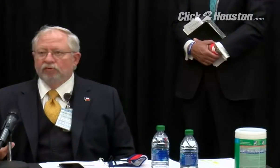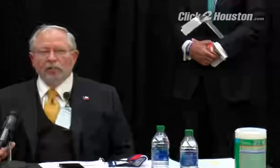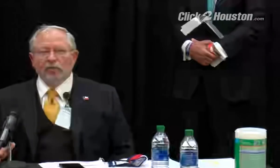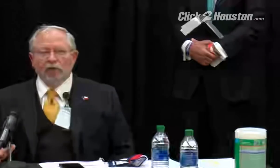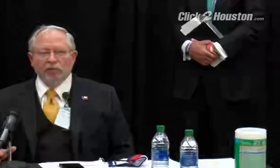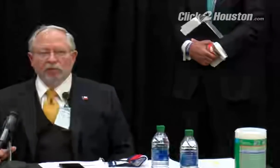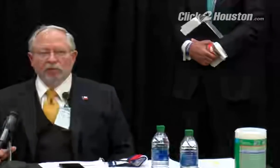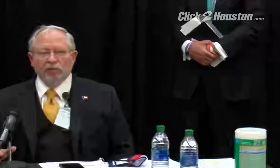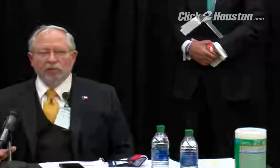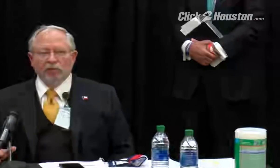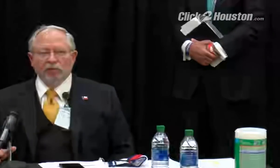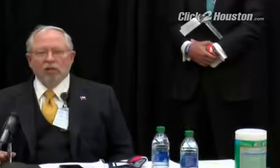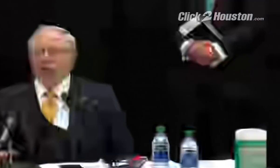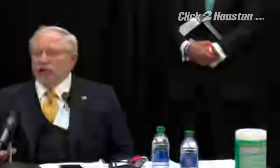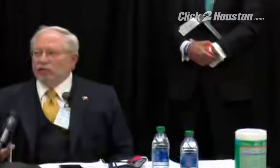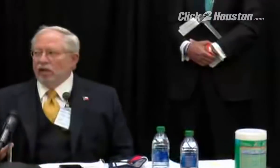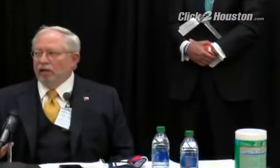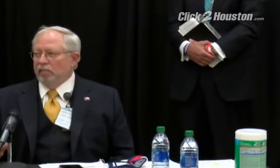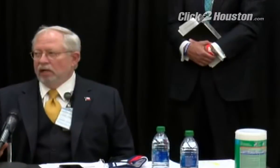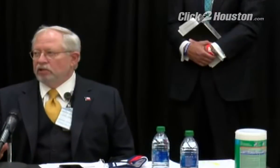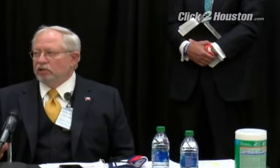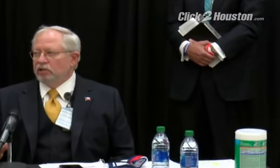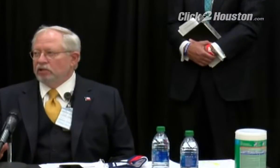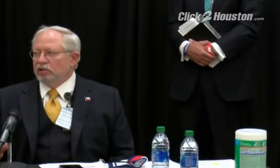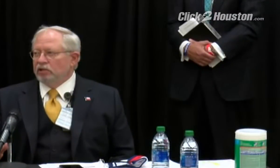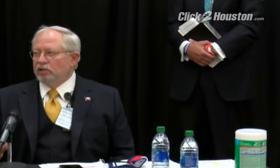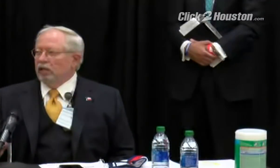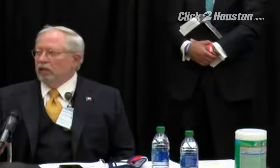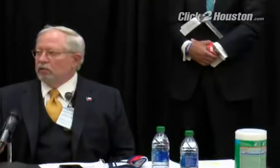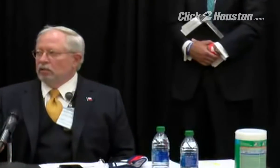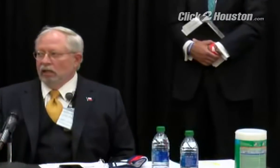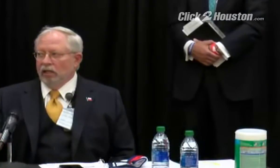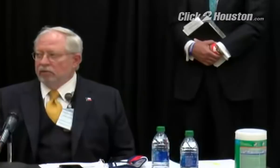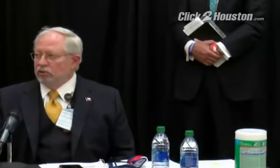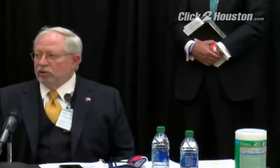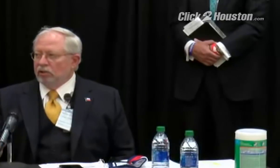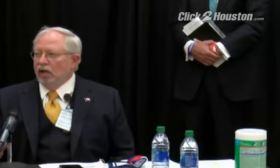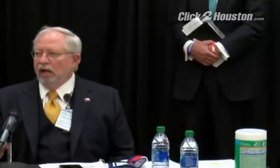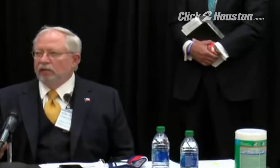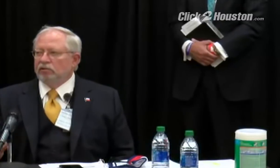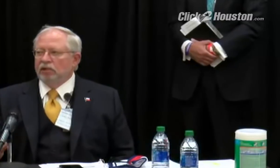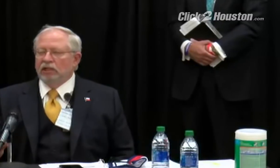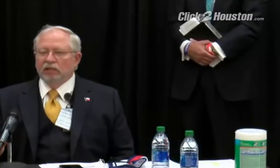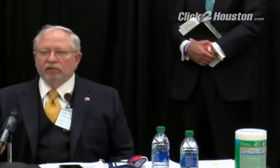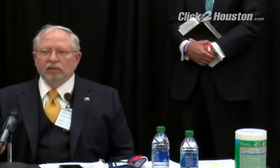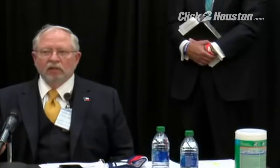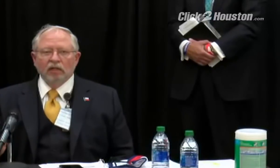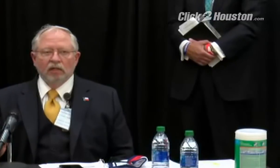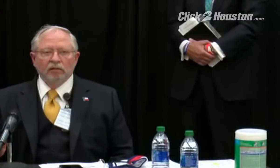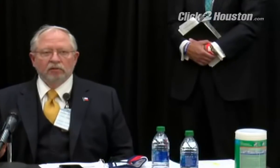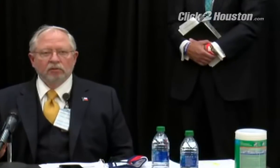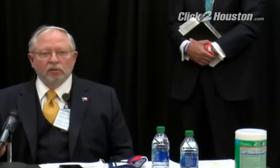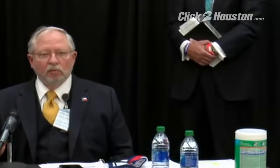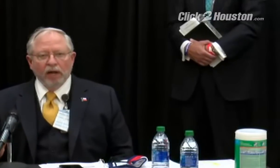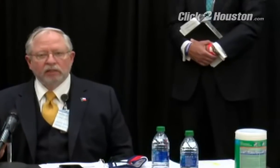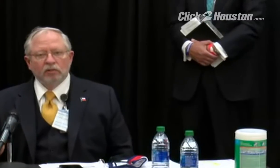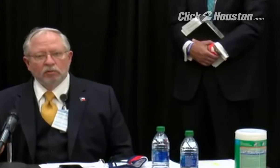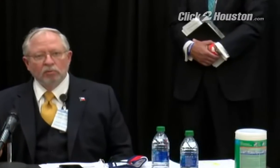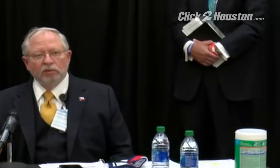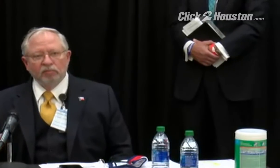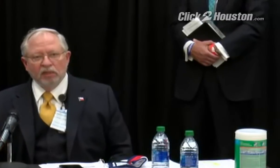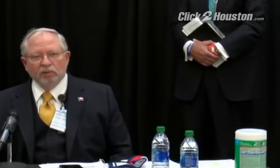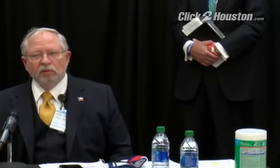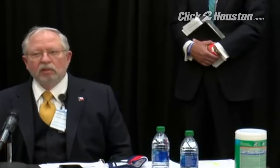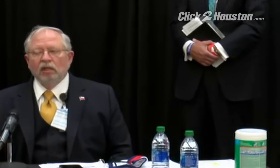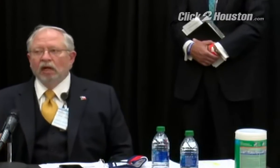very, very promising, but it's not magical. It still has to be given to the right